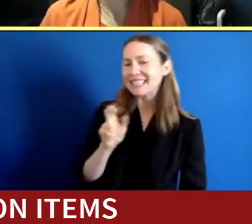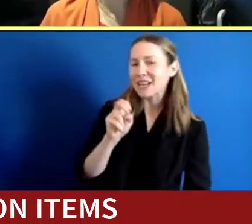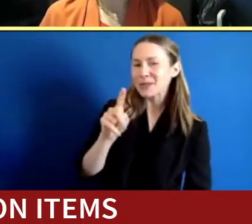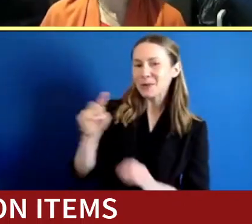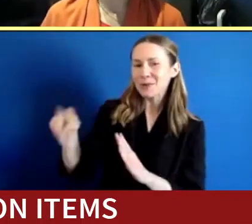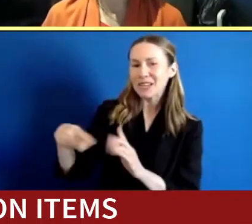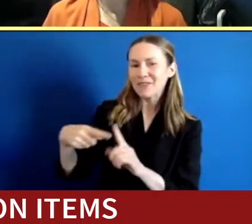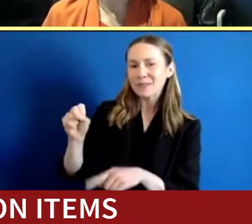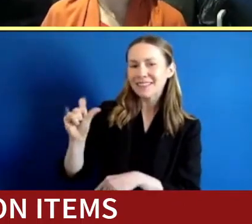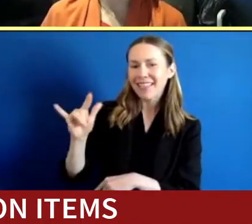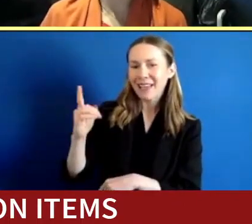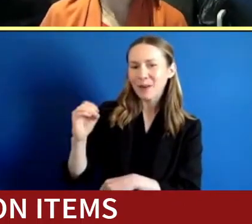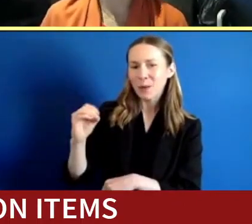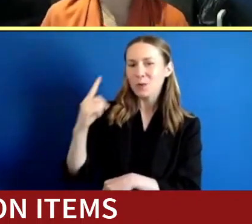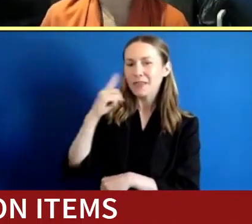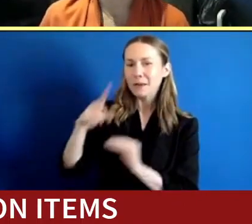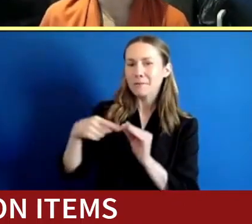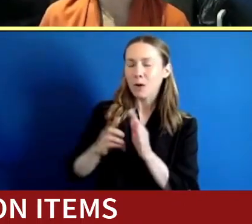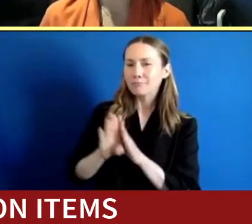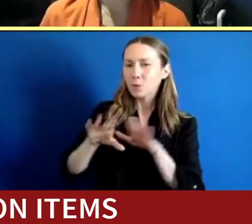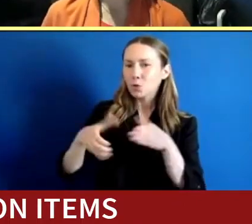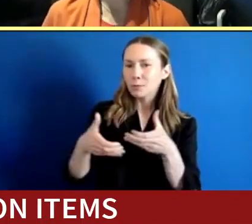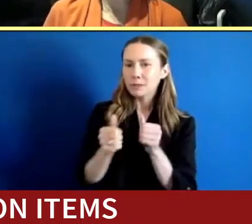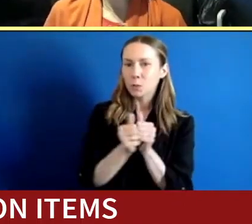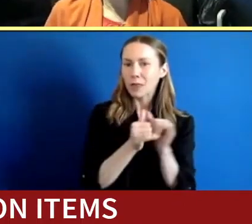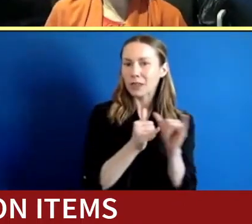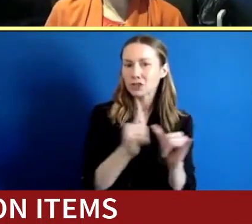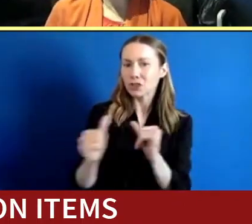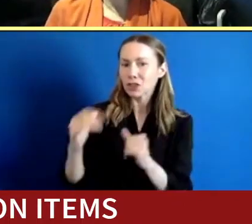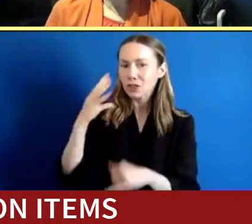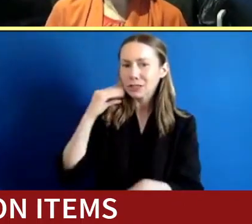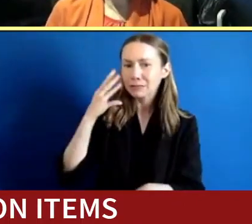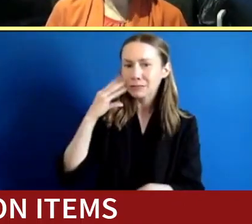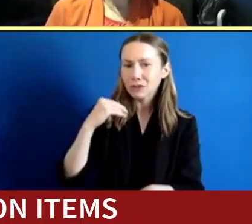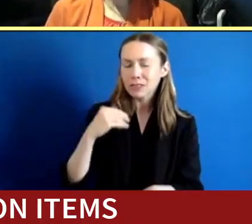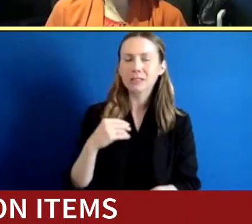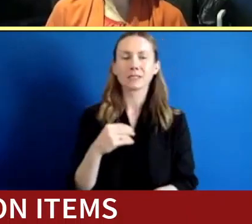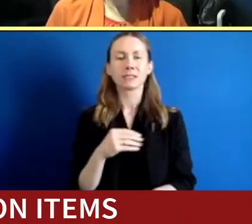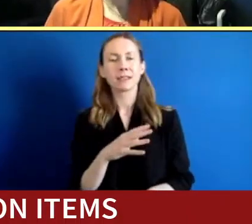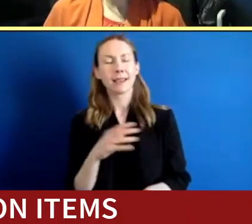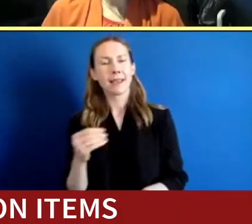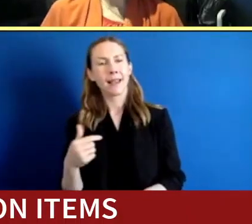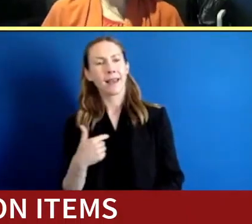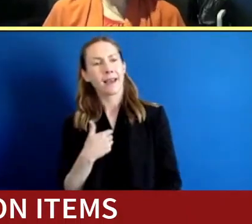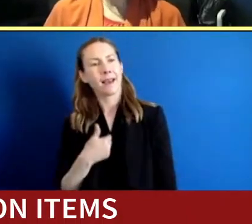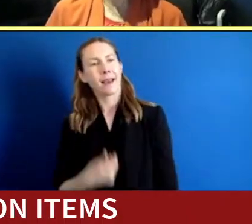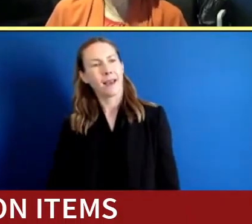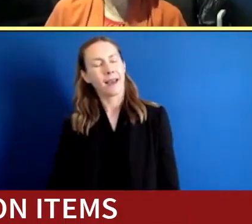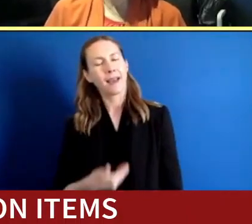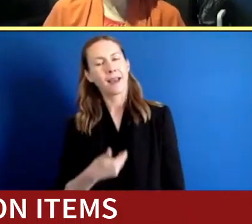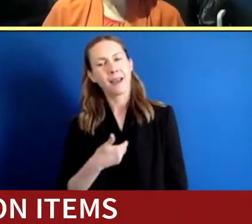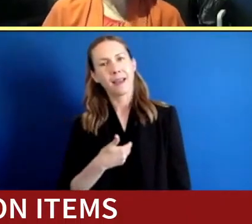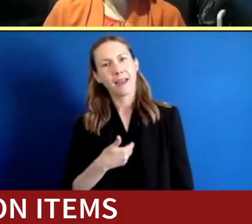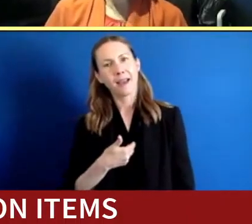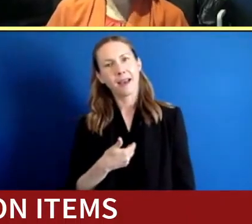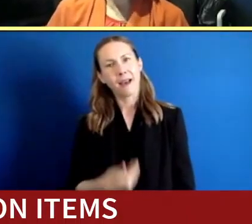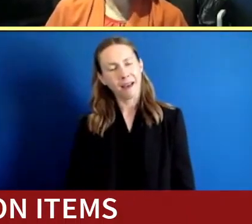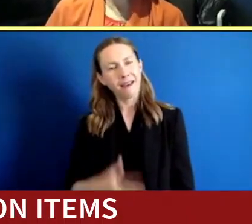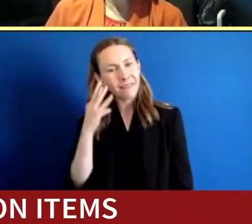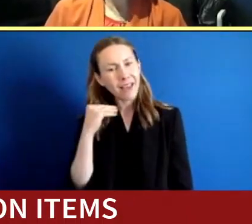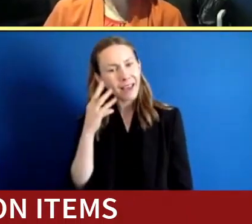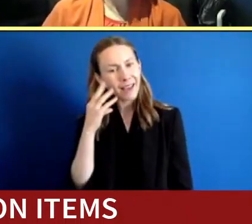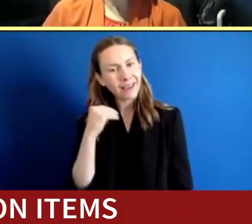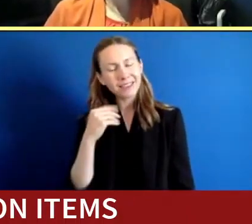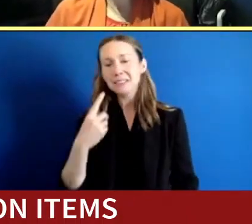thinking about making groups around shared experience. And I have had sometimes when